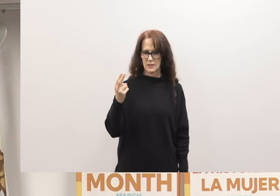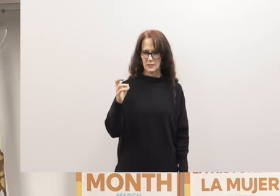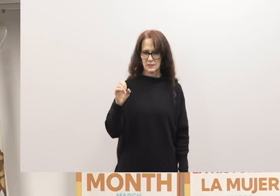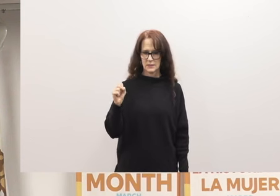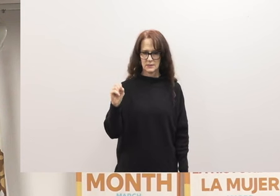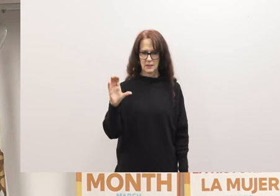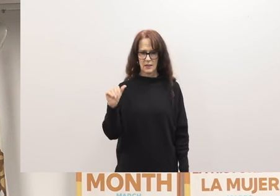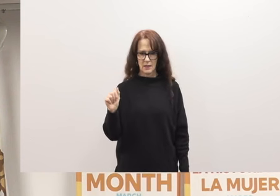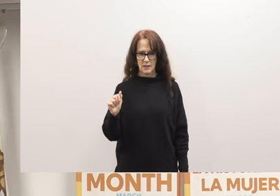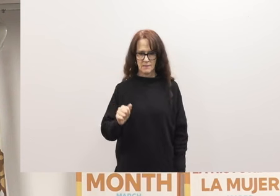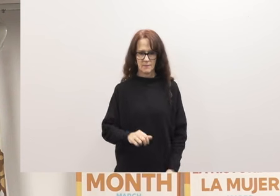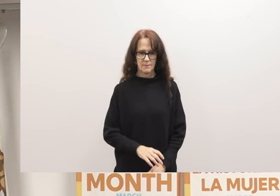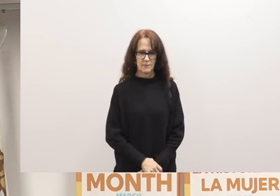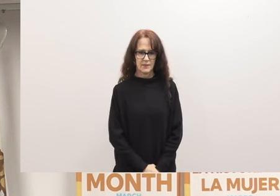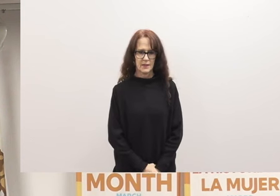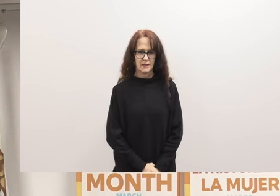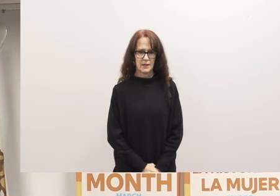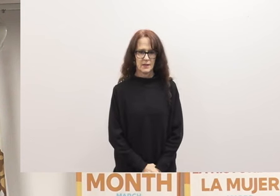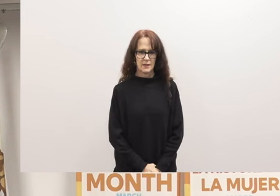Francesca.